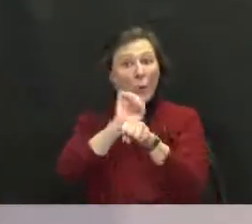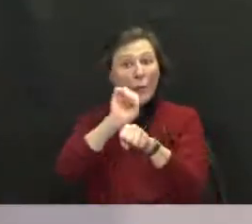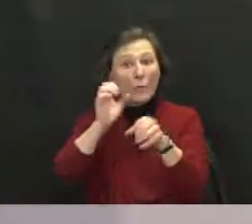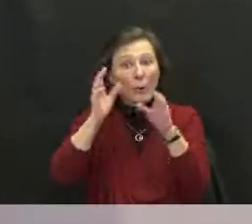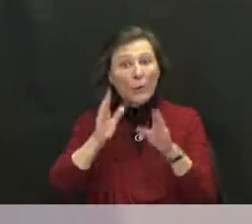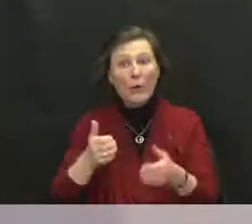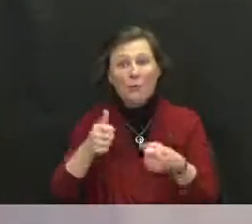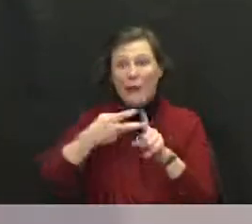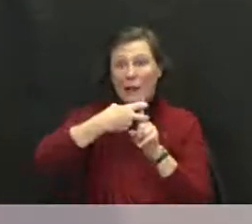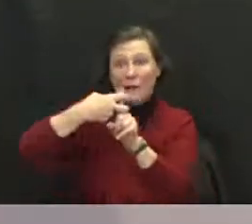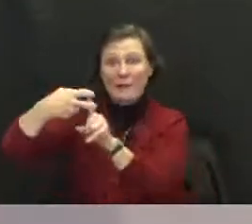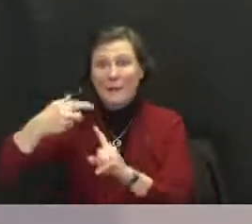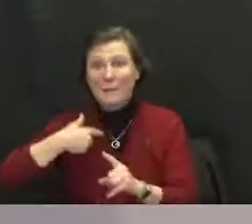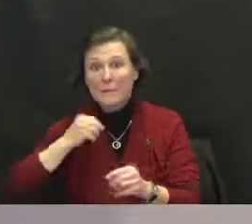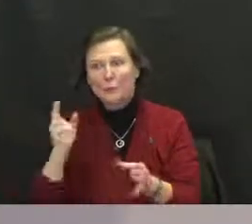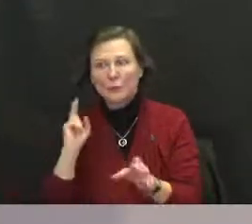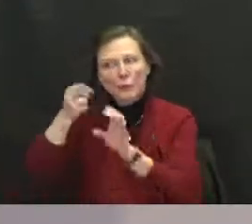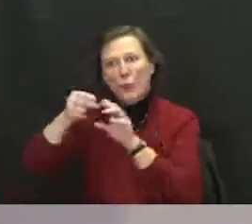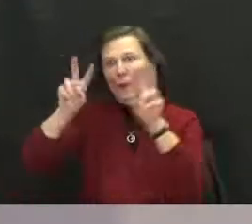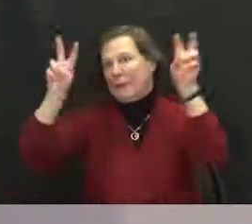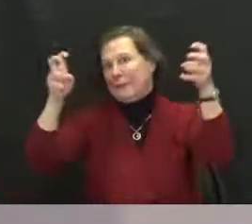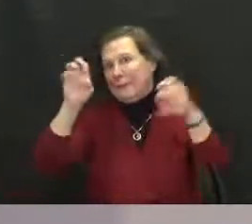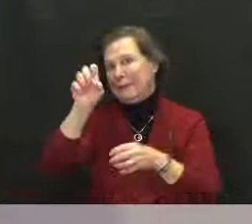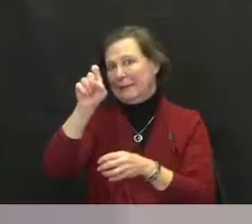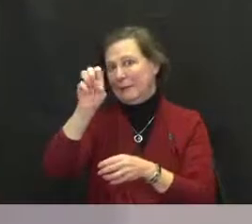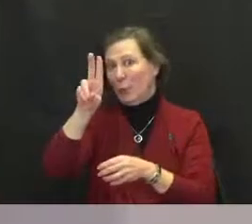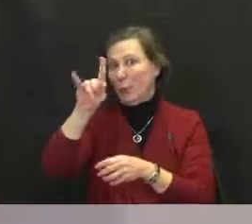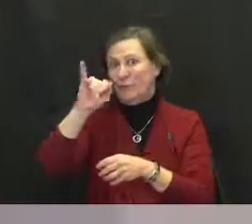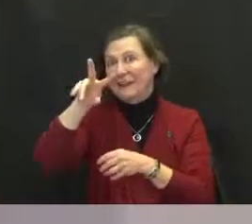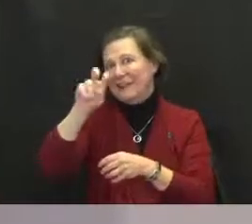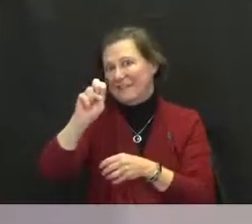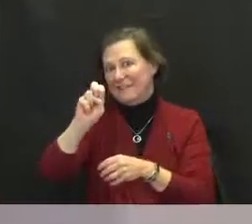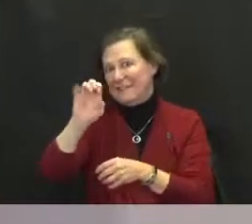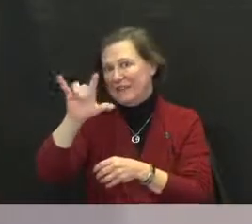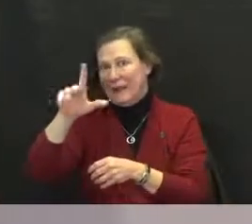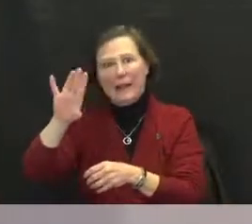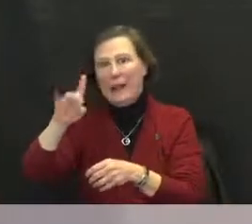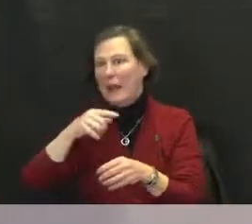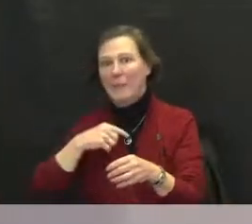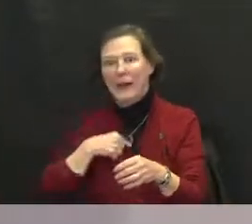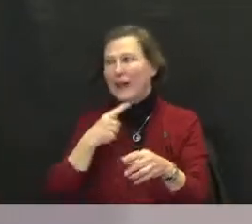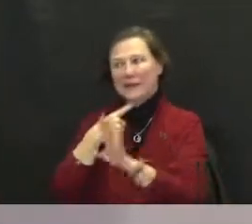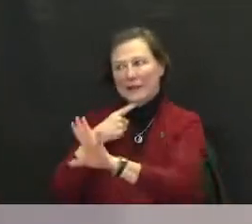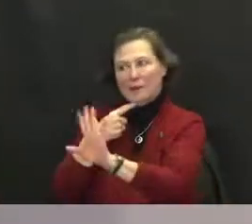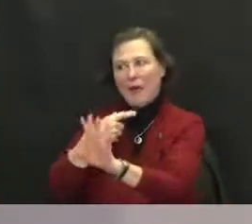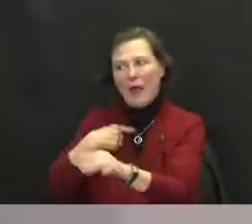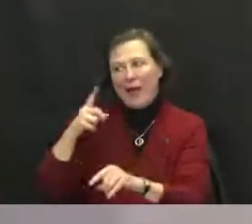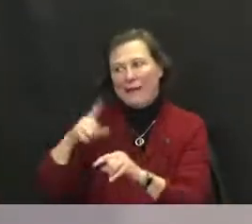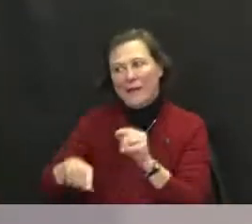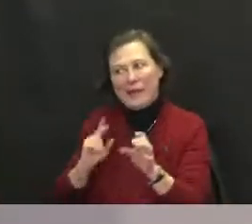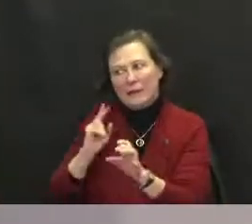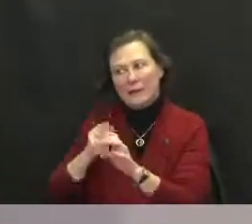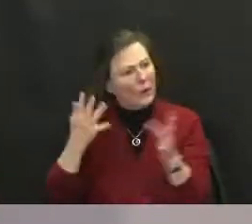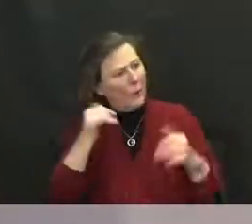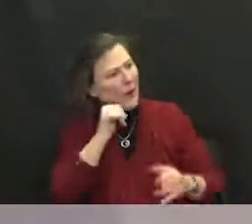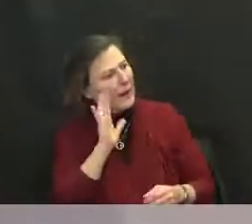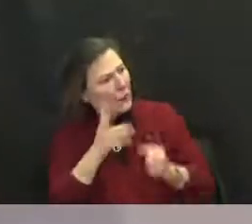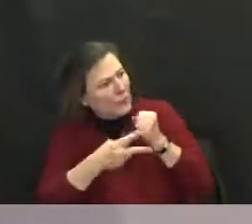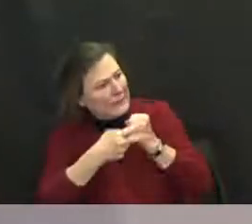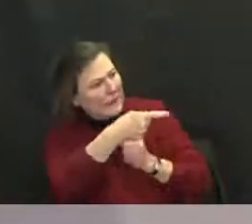join the executive club while I was in the checkout line. I told them I couldn't join. Why not? They said, it'll save you